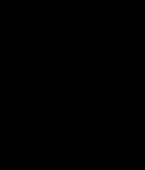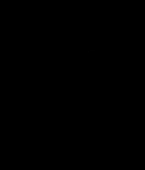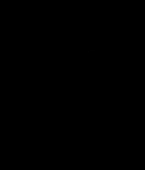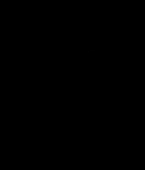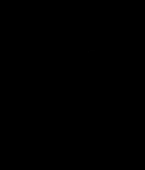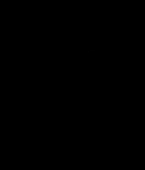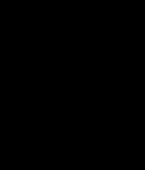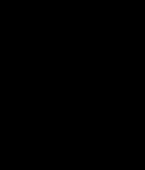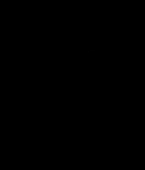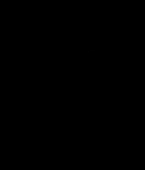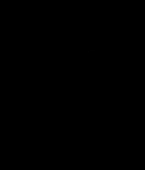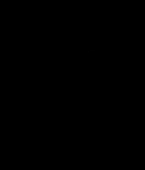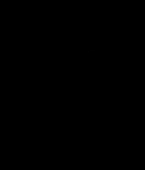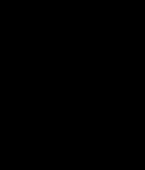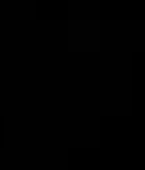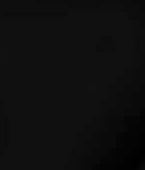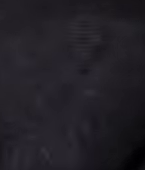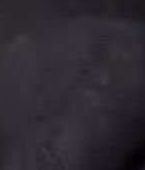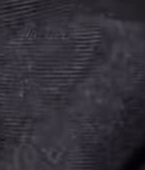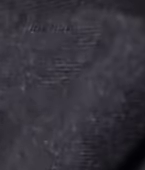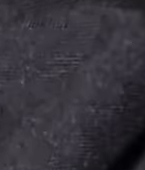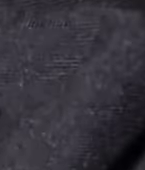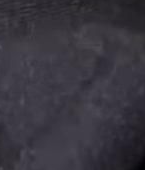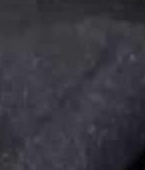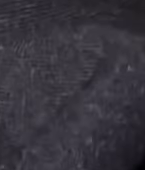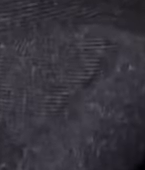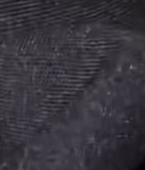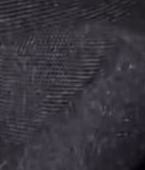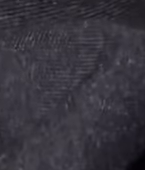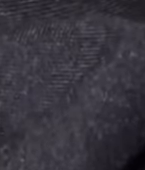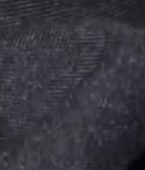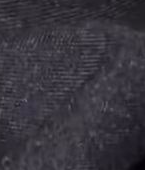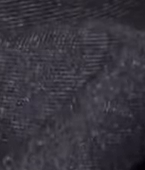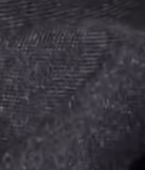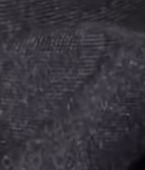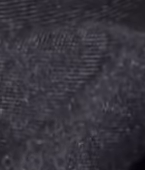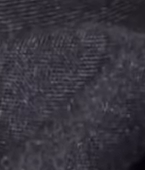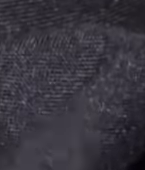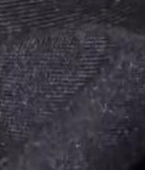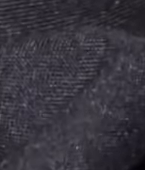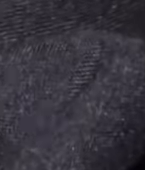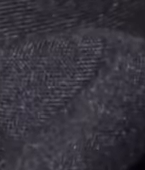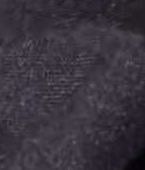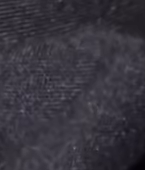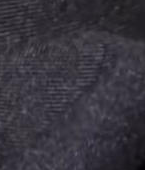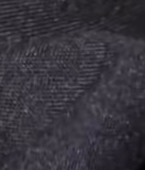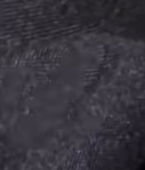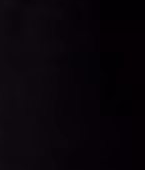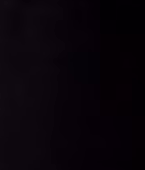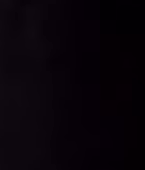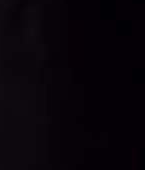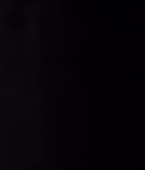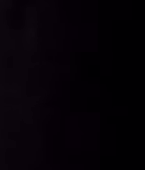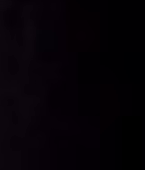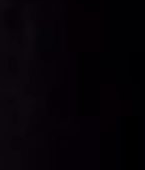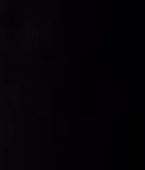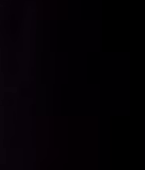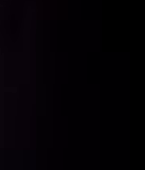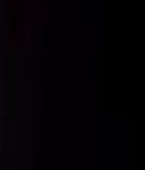The recipients for Associate Degree in Information Technology are Masibuko Simpiwe